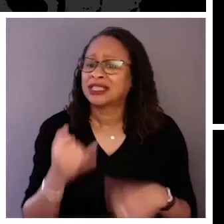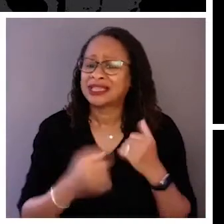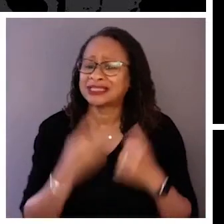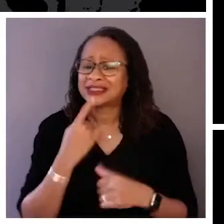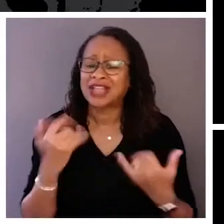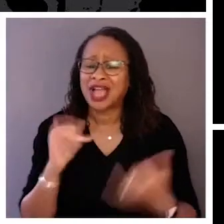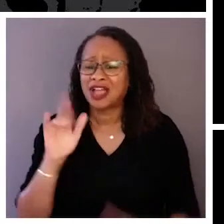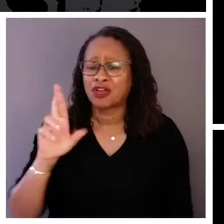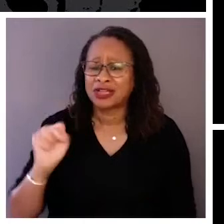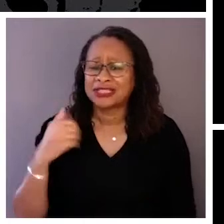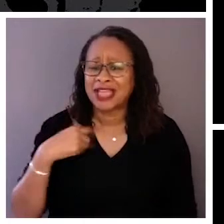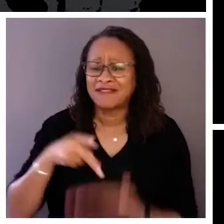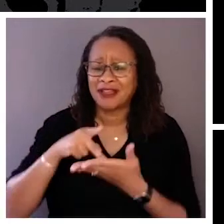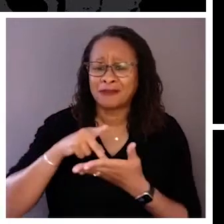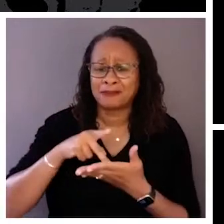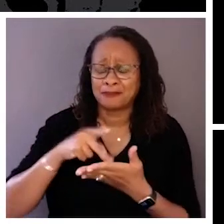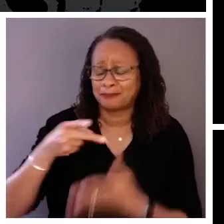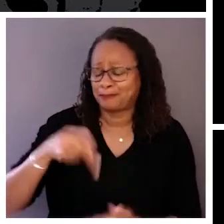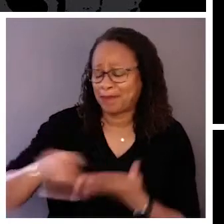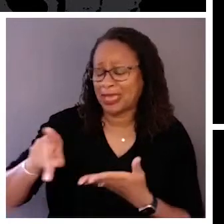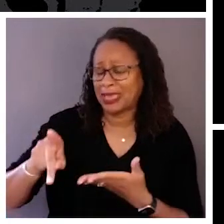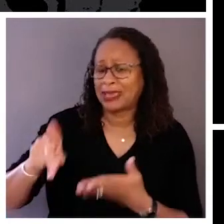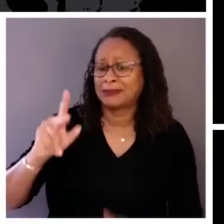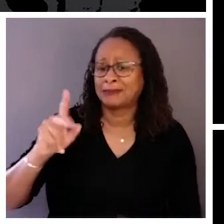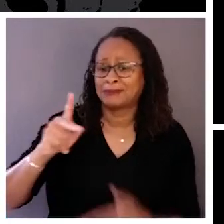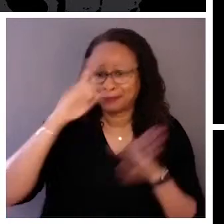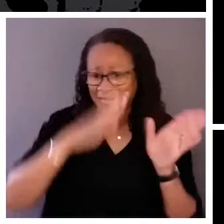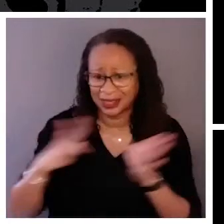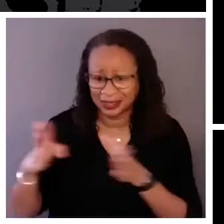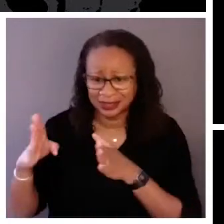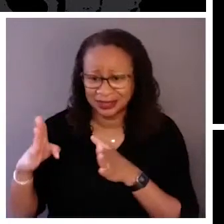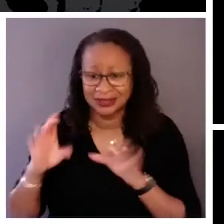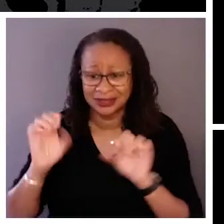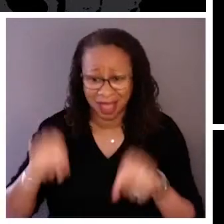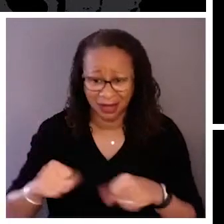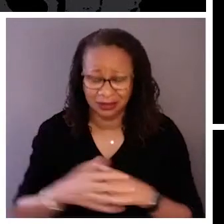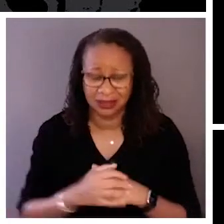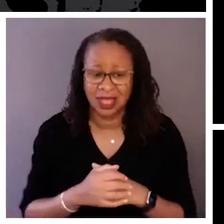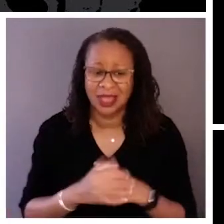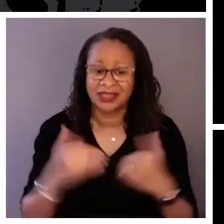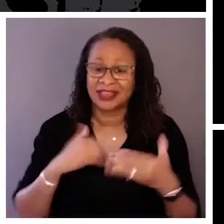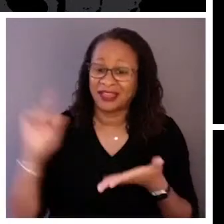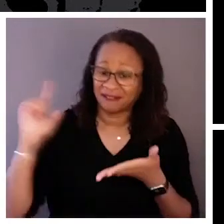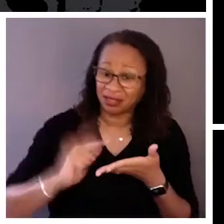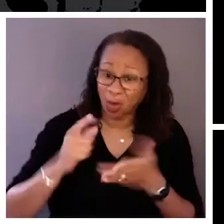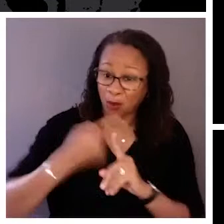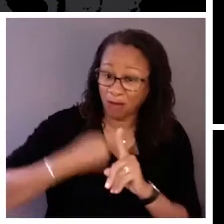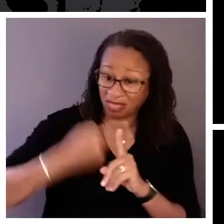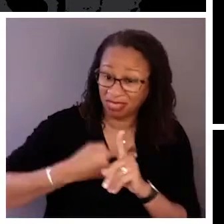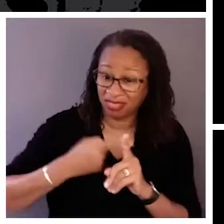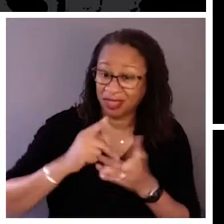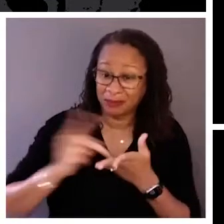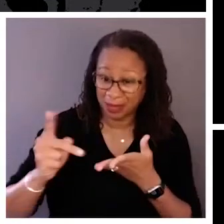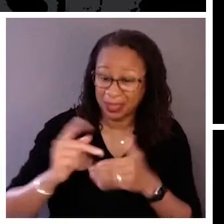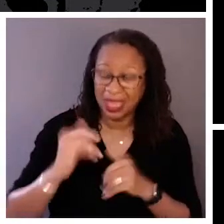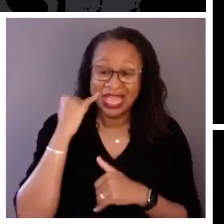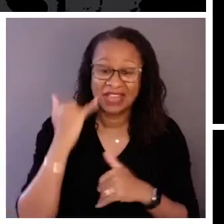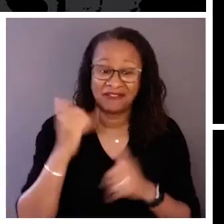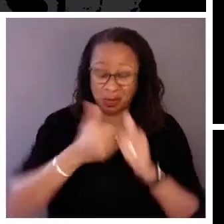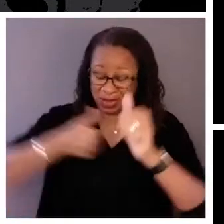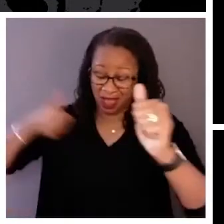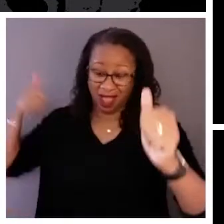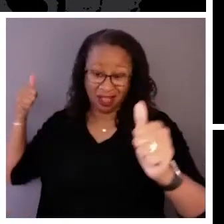plans that can have, relatively low monthly payments. So if somebody finds themselves way